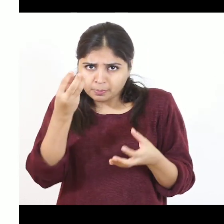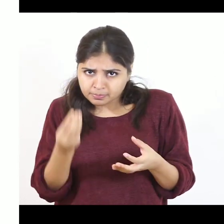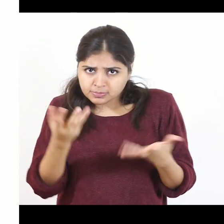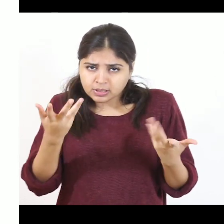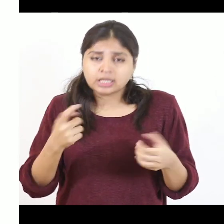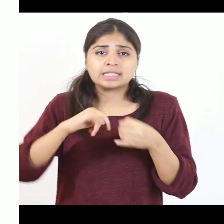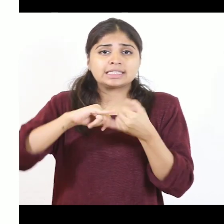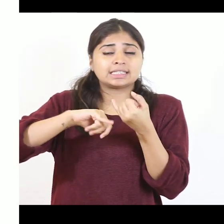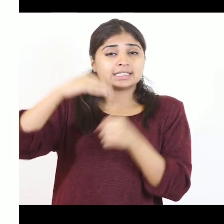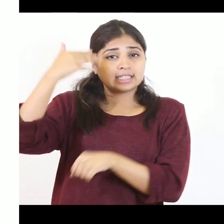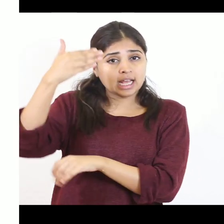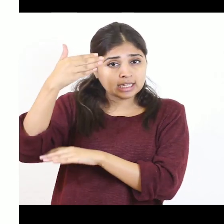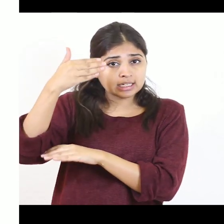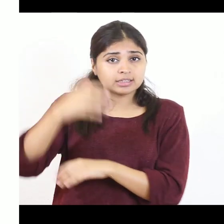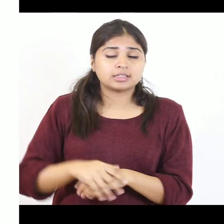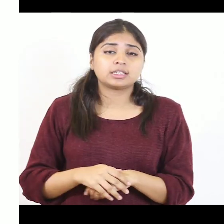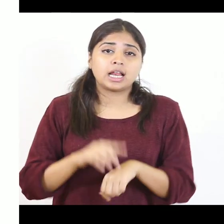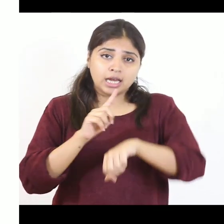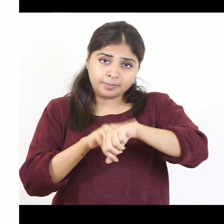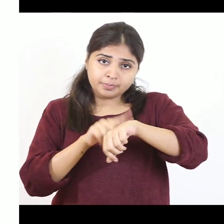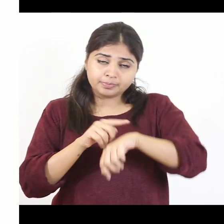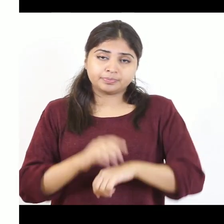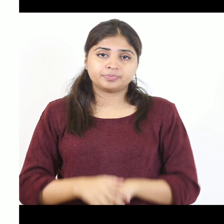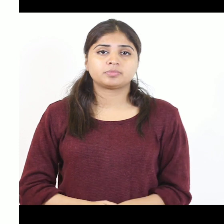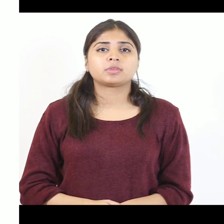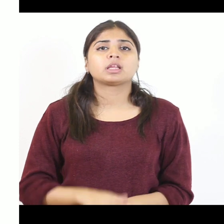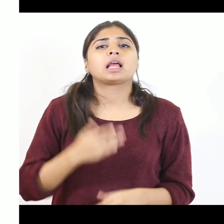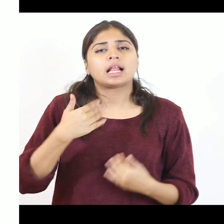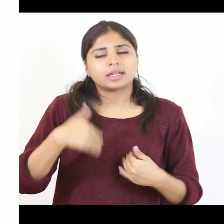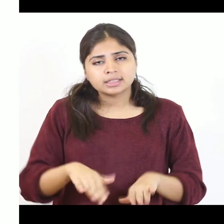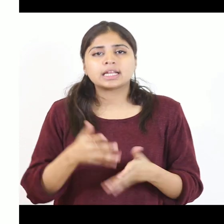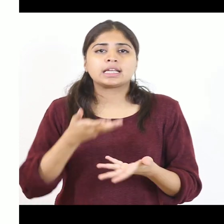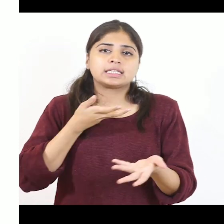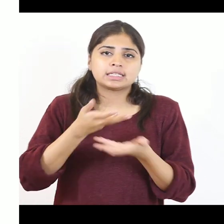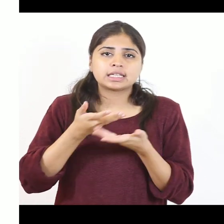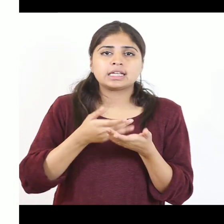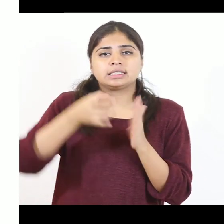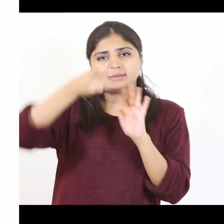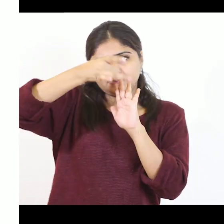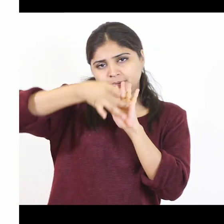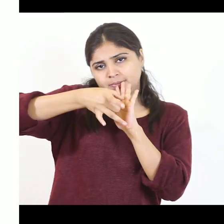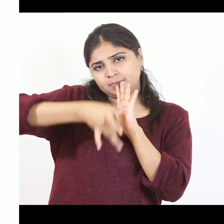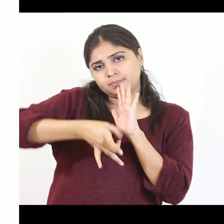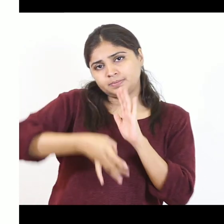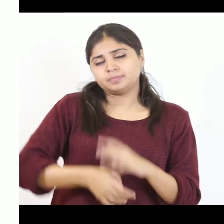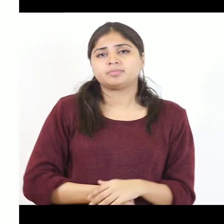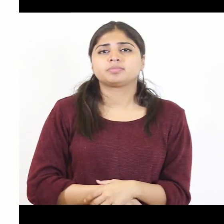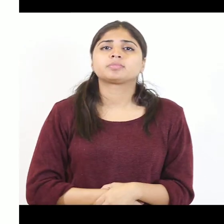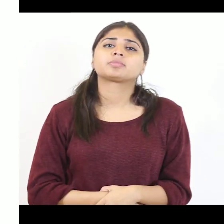standards, timing. Let us discuss about it in detail.